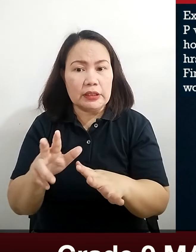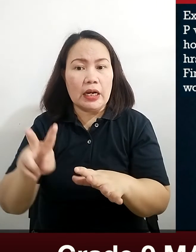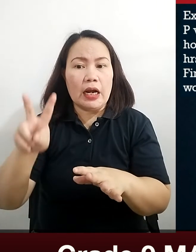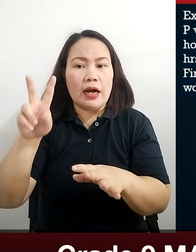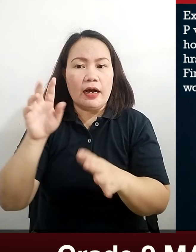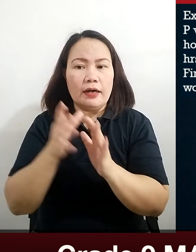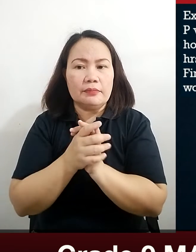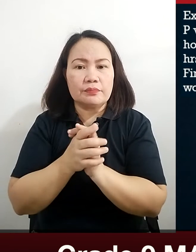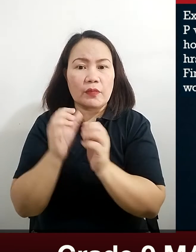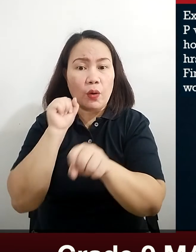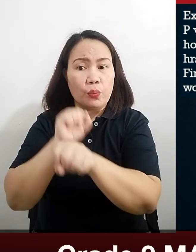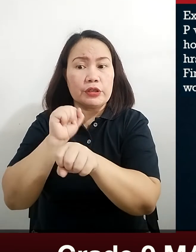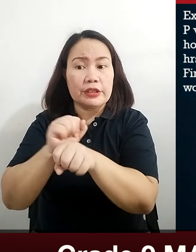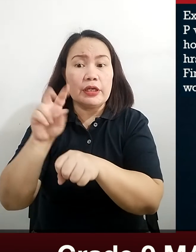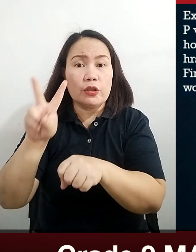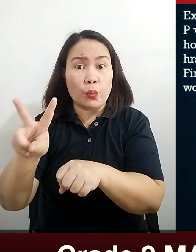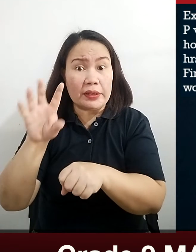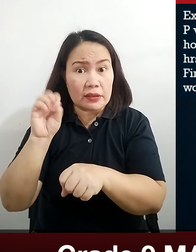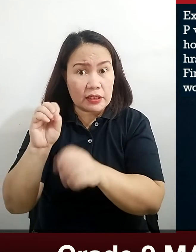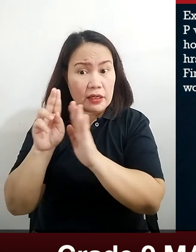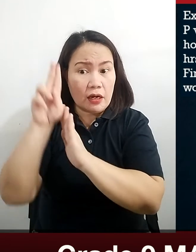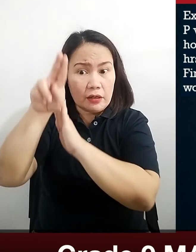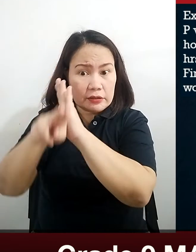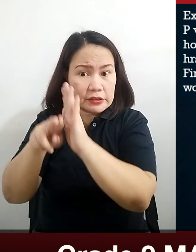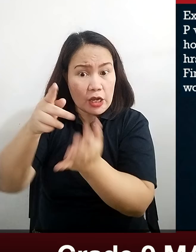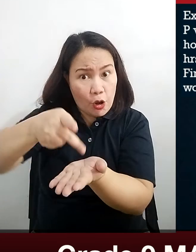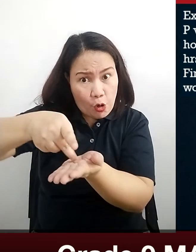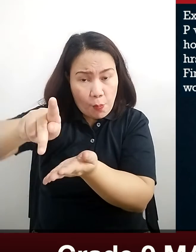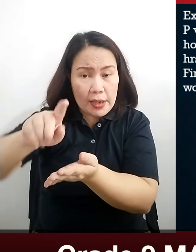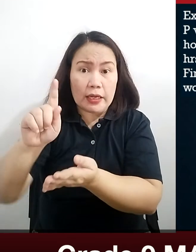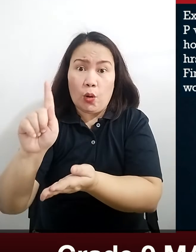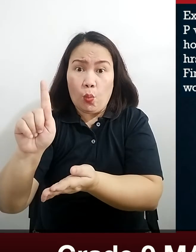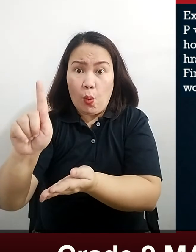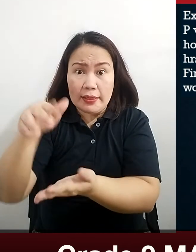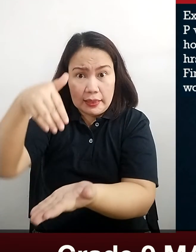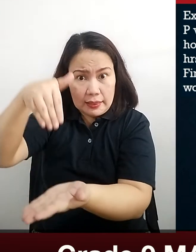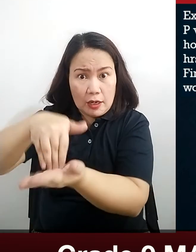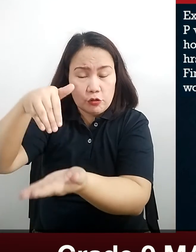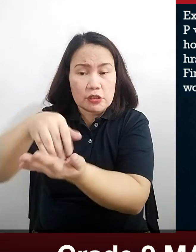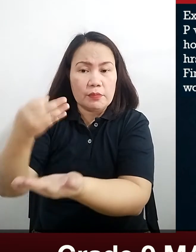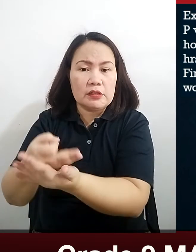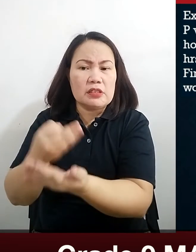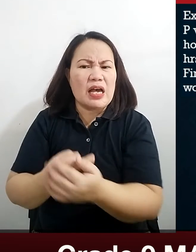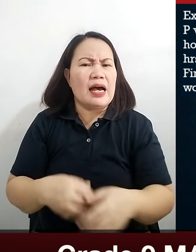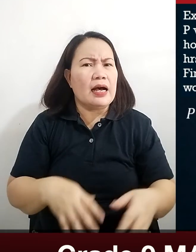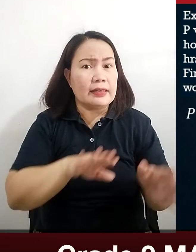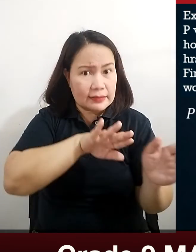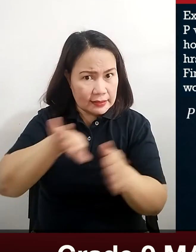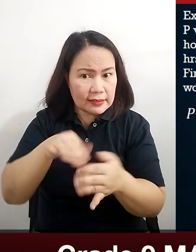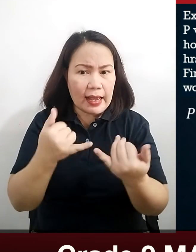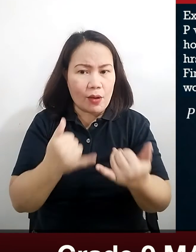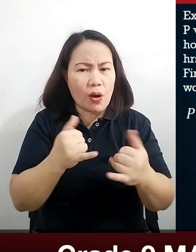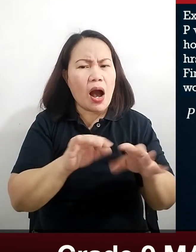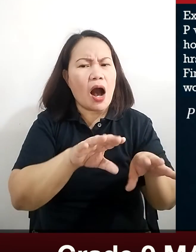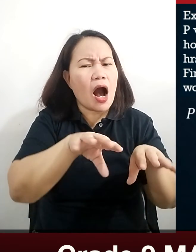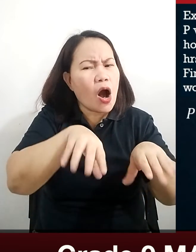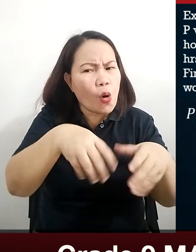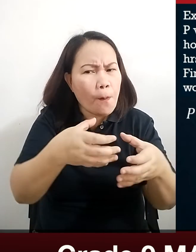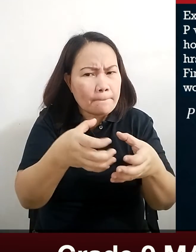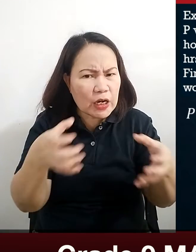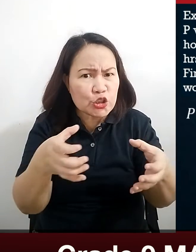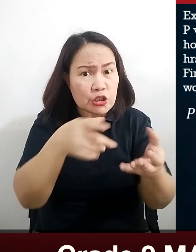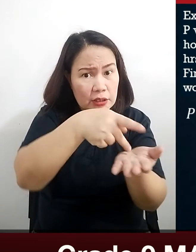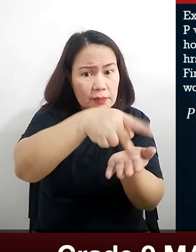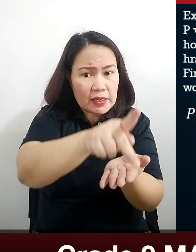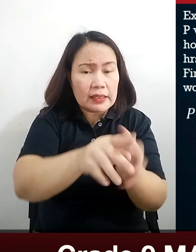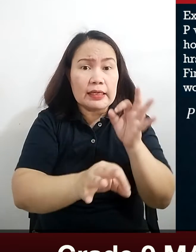babayaran siya ng 1,000. So, magkano ang ibabayad sa kanya after working 45 hours? So, yan ang tanong natin.